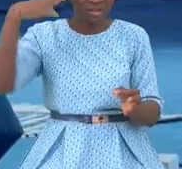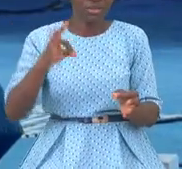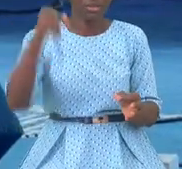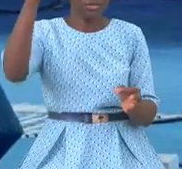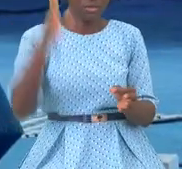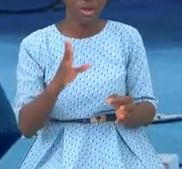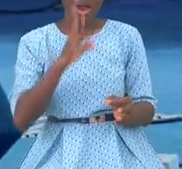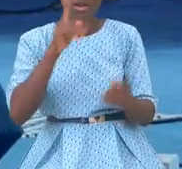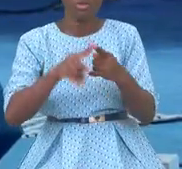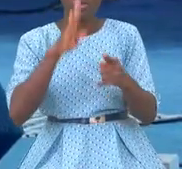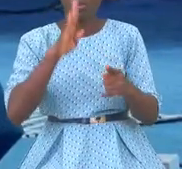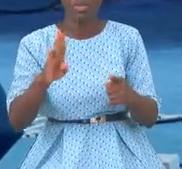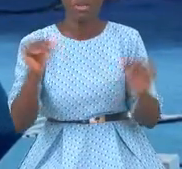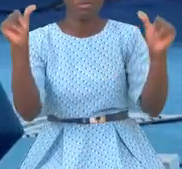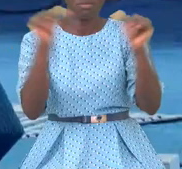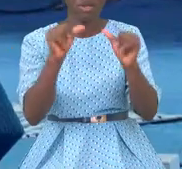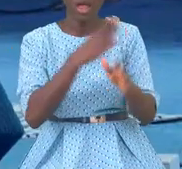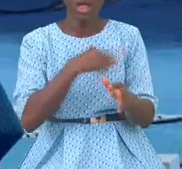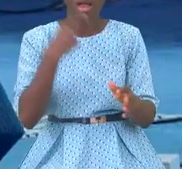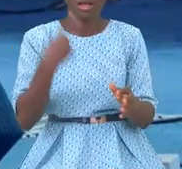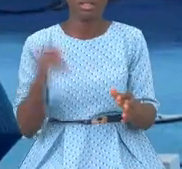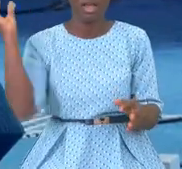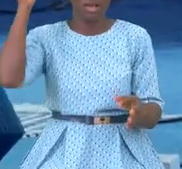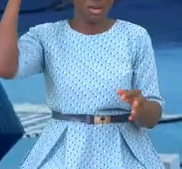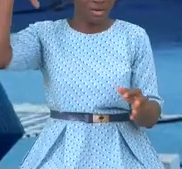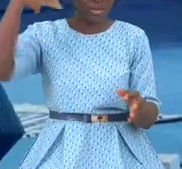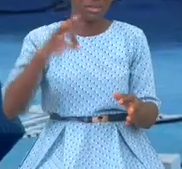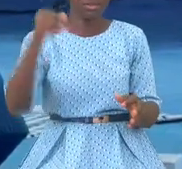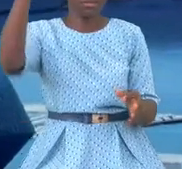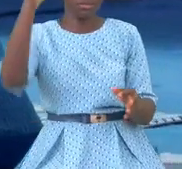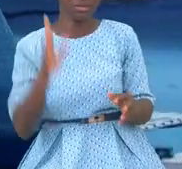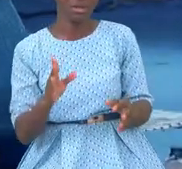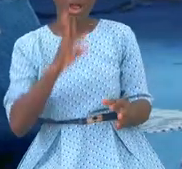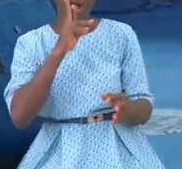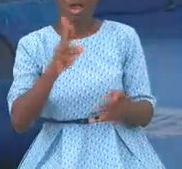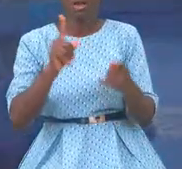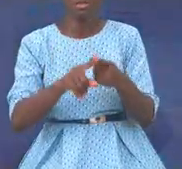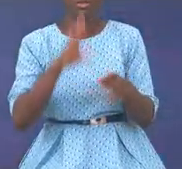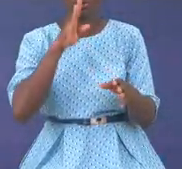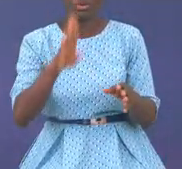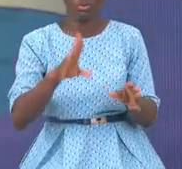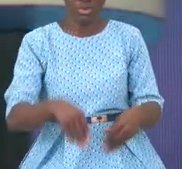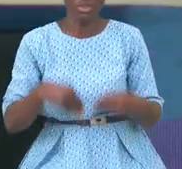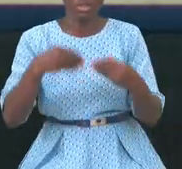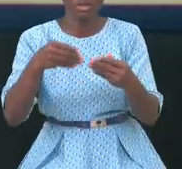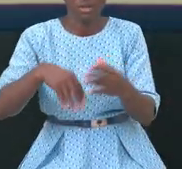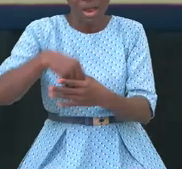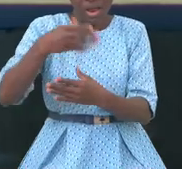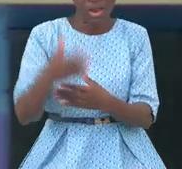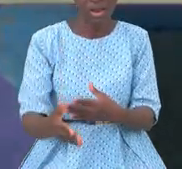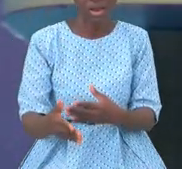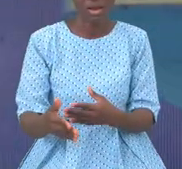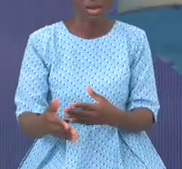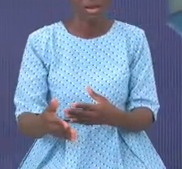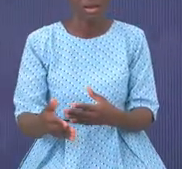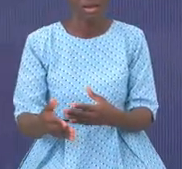be doled out, given out, but it's being exhausted. By